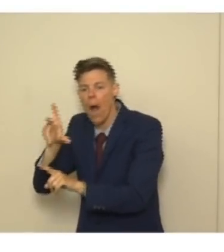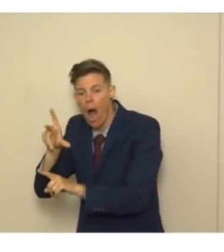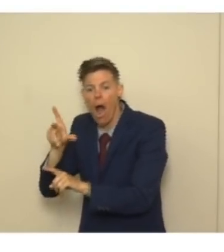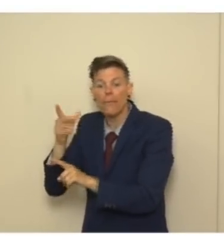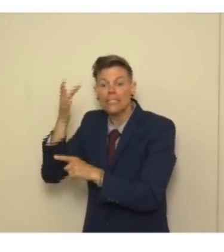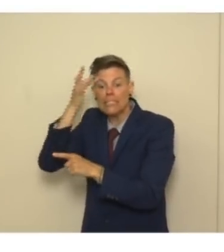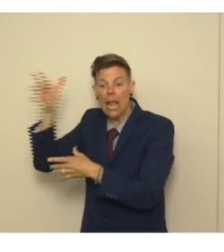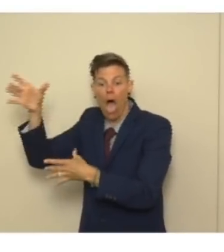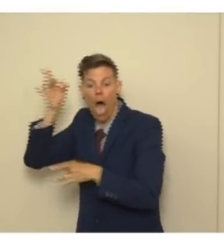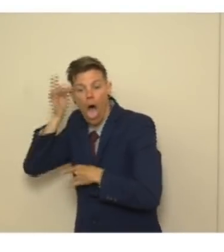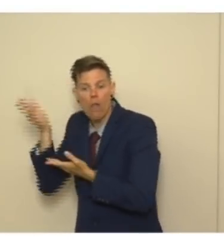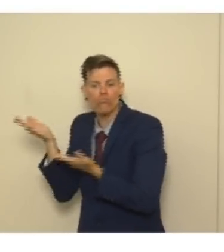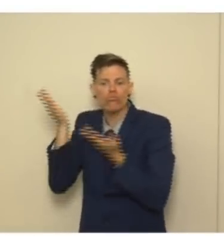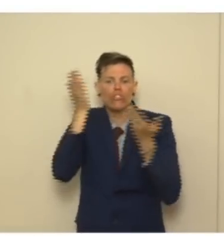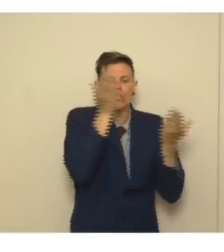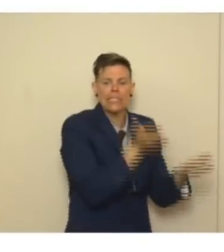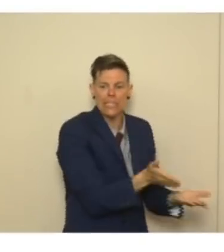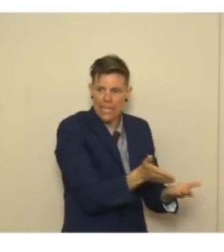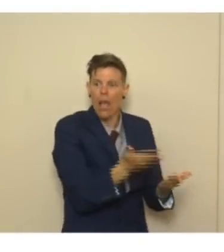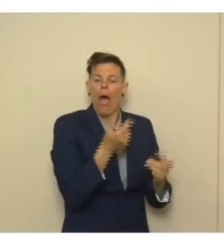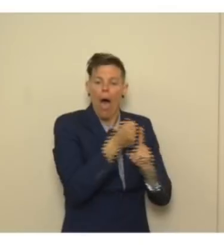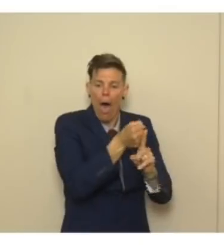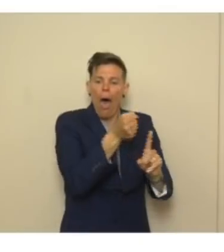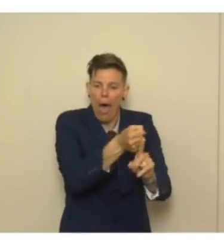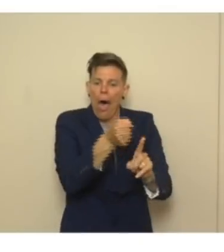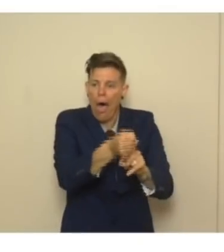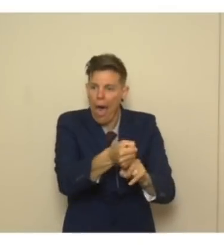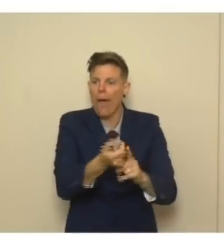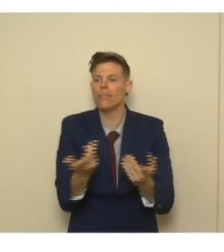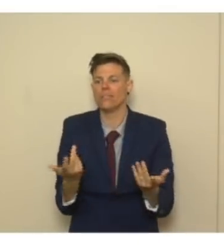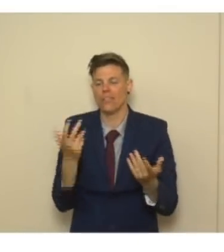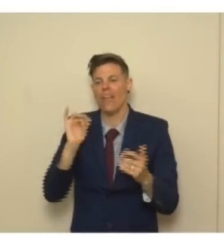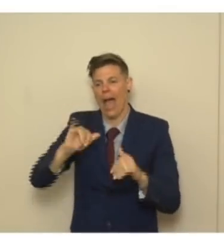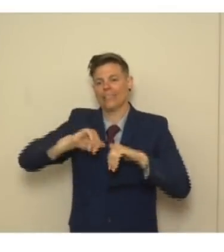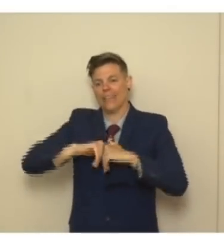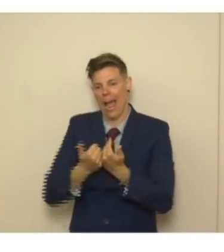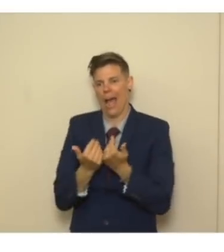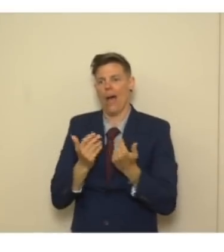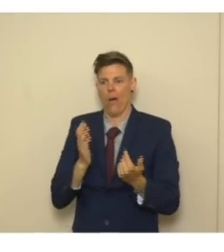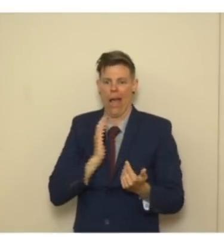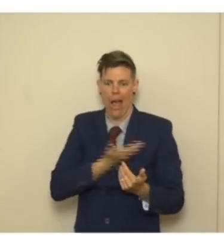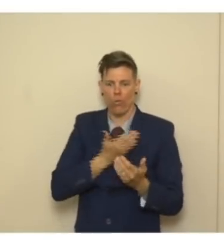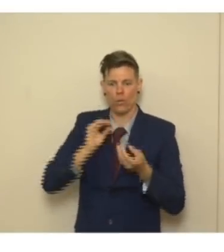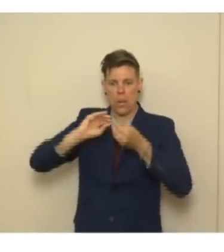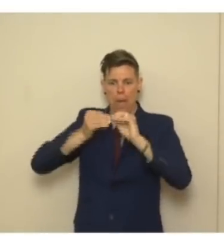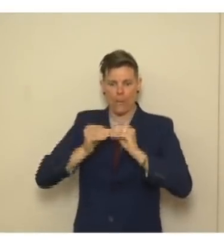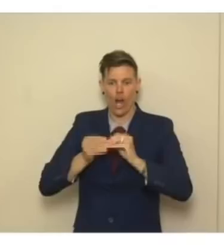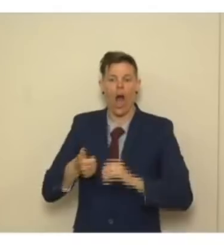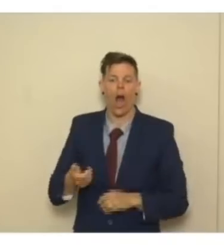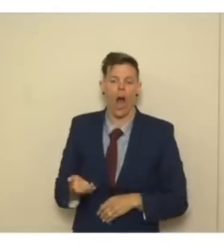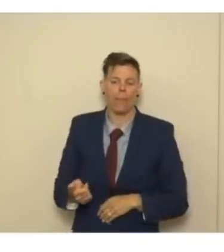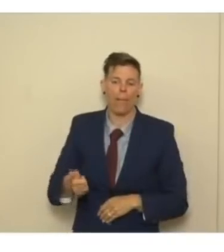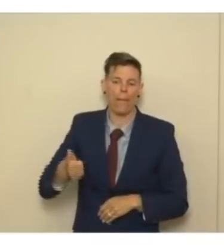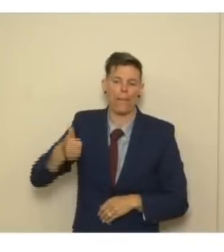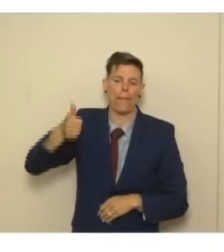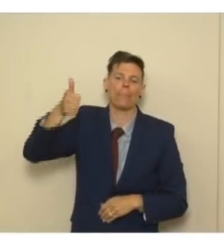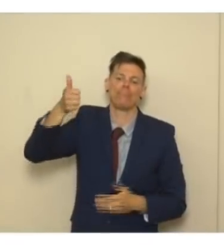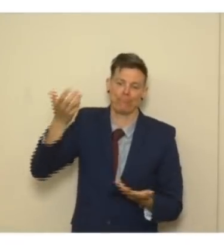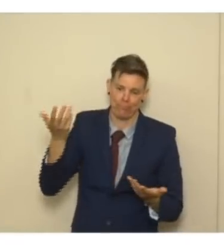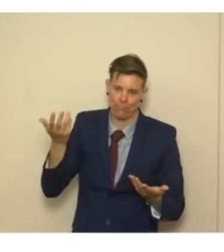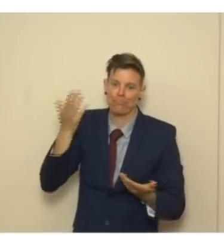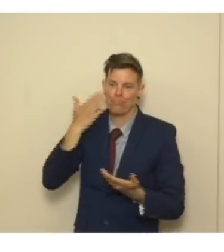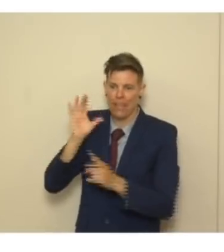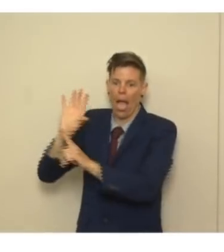is just another way that our case counts do go up. Arizona, our second example, they lifted their lockdown a little bit